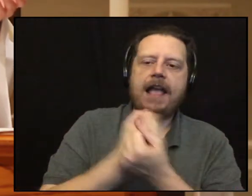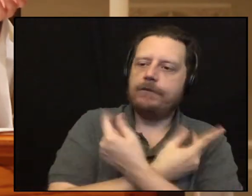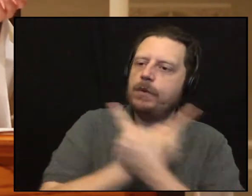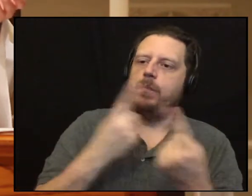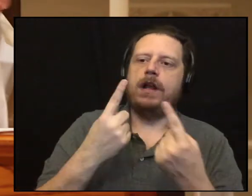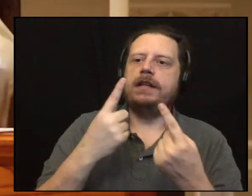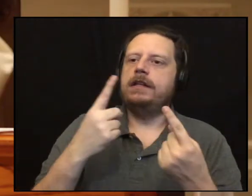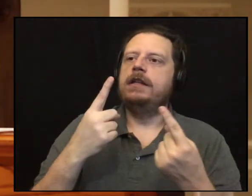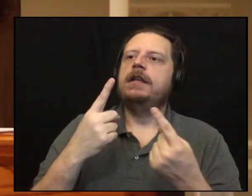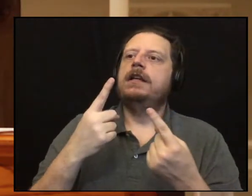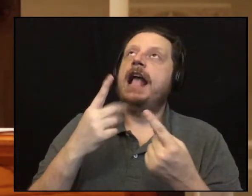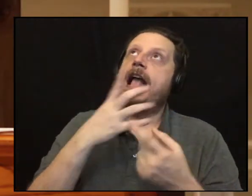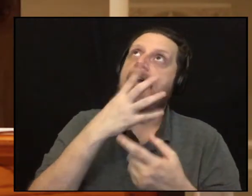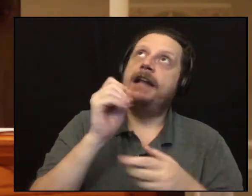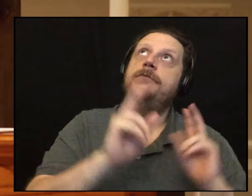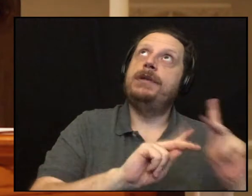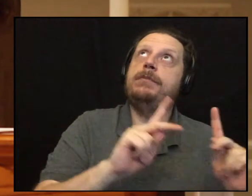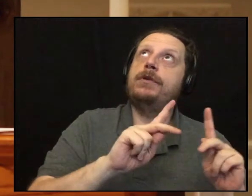been gained for you.